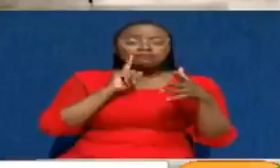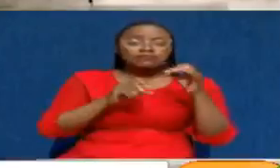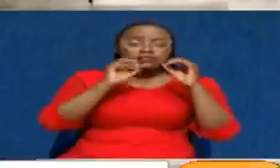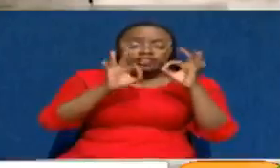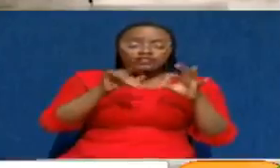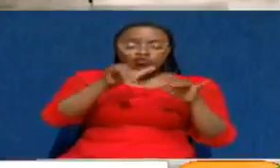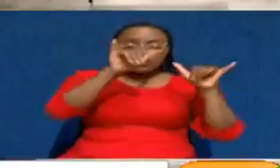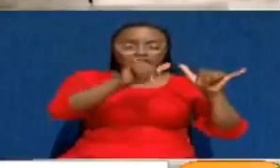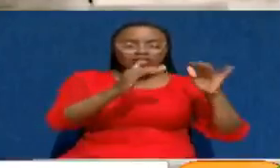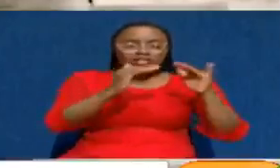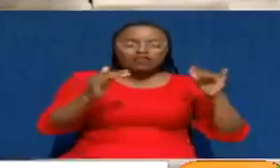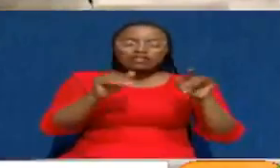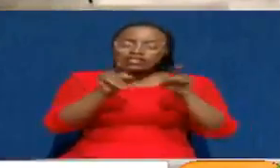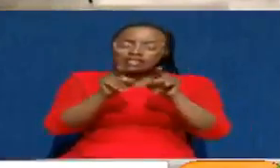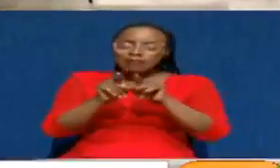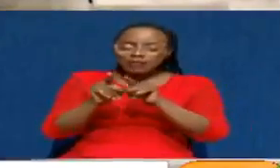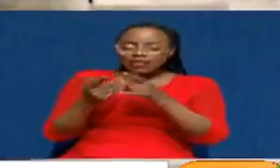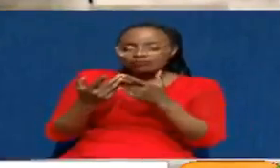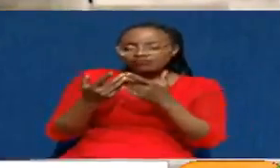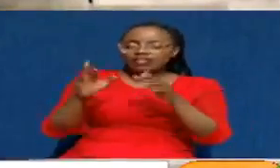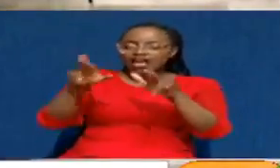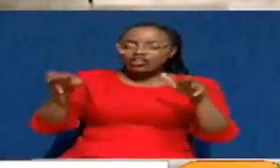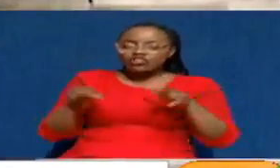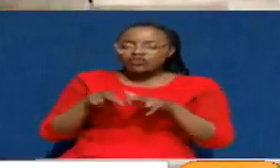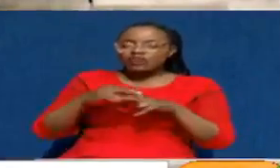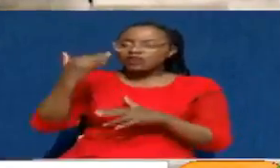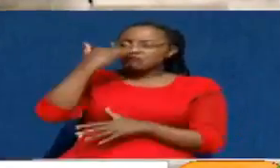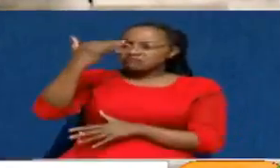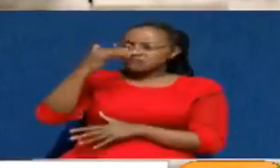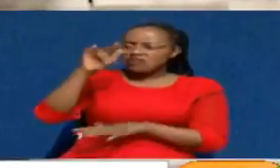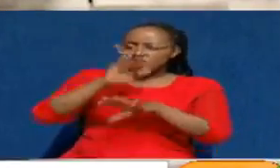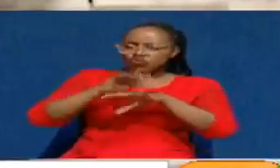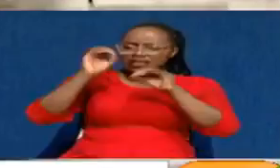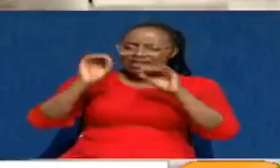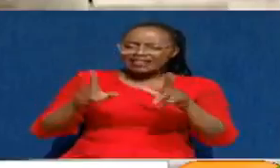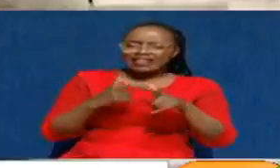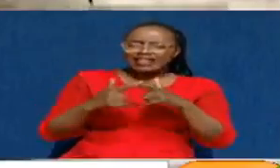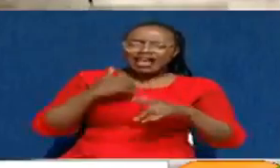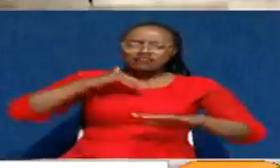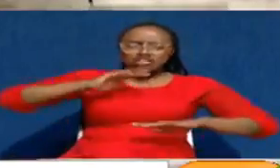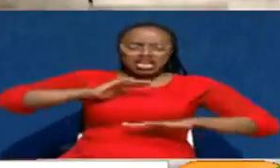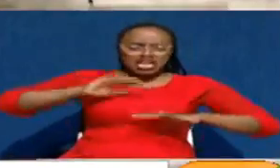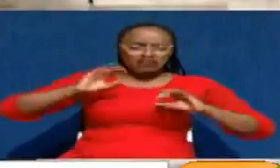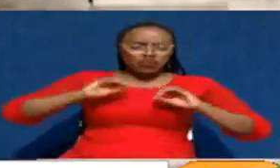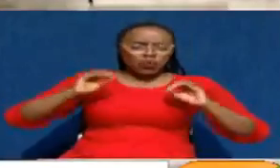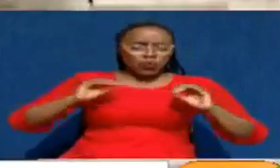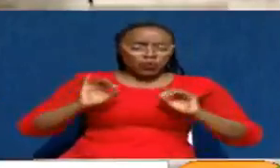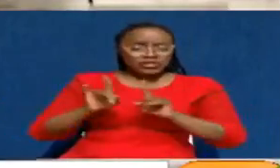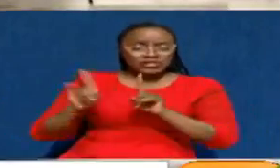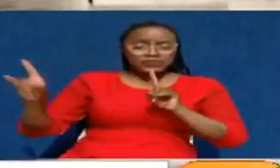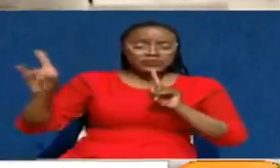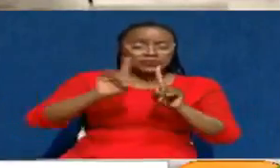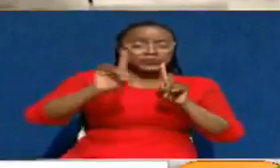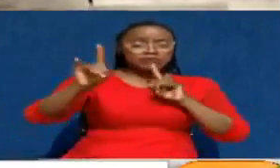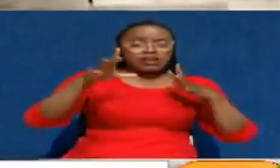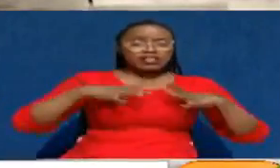you're indoors in a meeting, remember when you're indoors, ventilation is not that good. You may not have enough distancing between